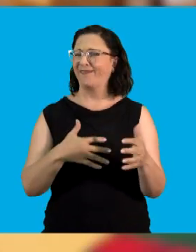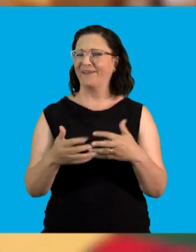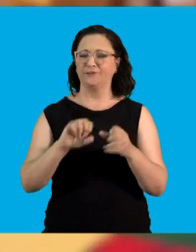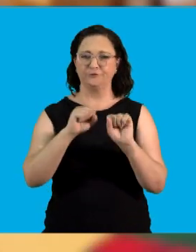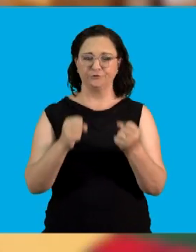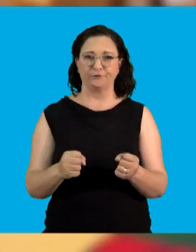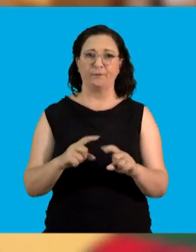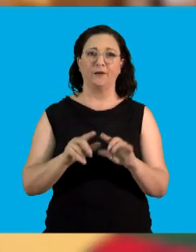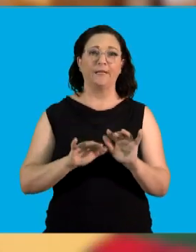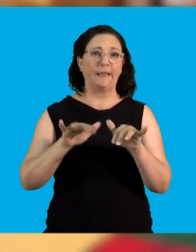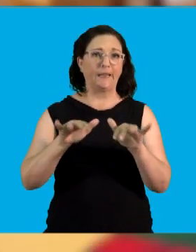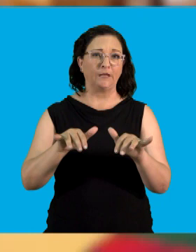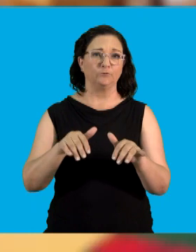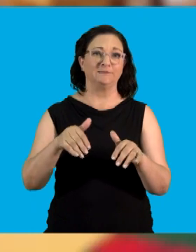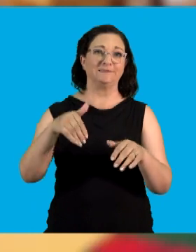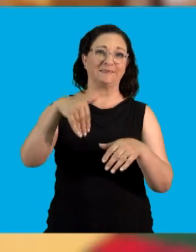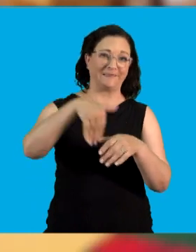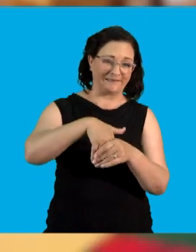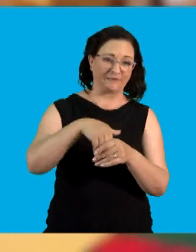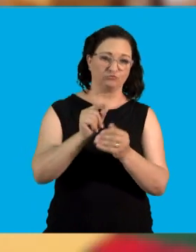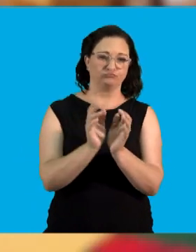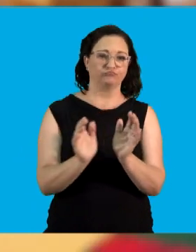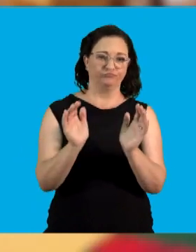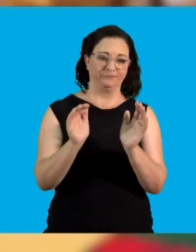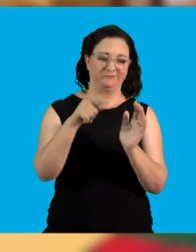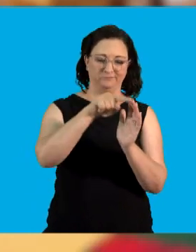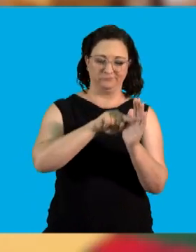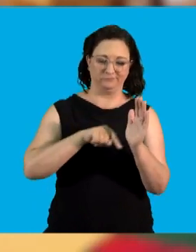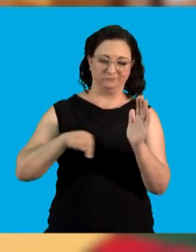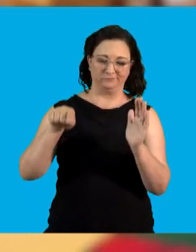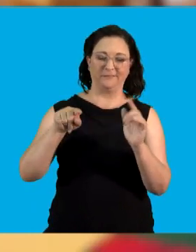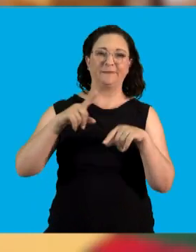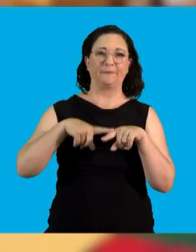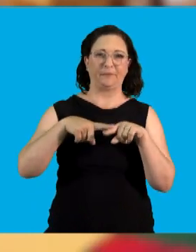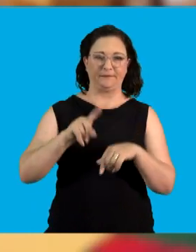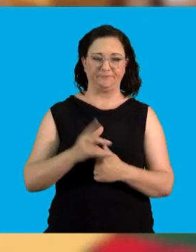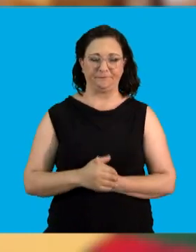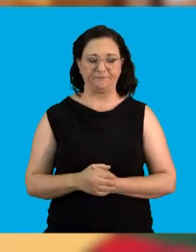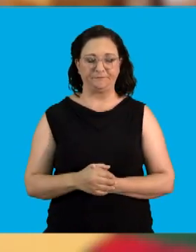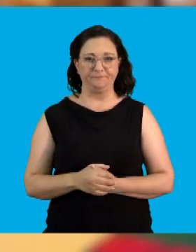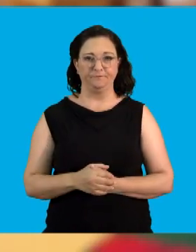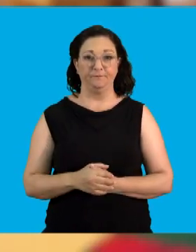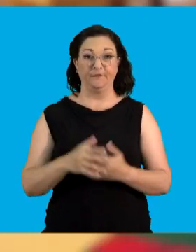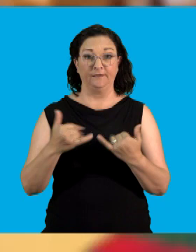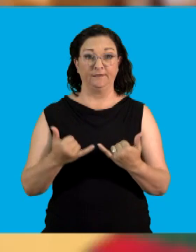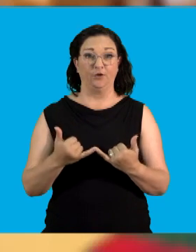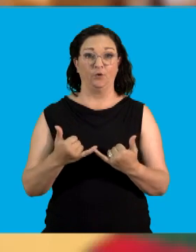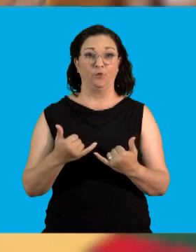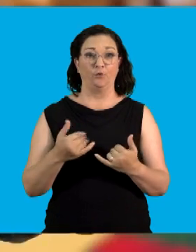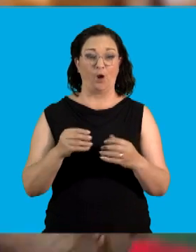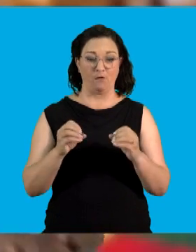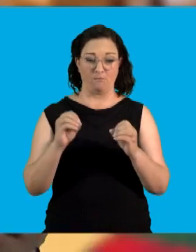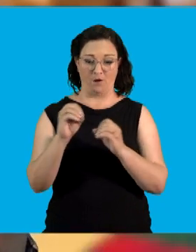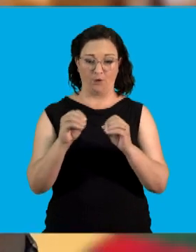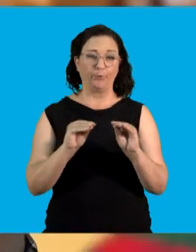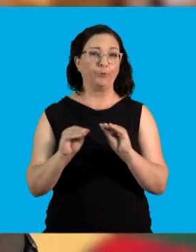a square, any shape. So basically all the liquids that we put inside any particular shape will take the shape of that container. Now, what